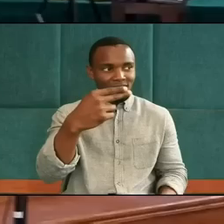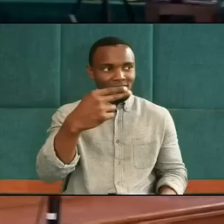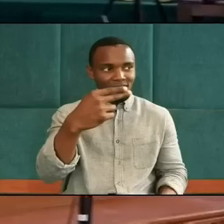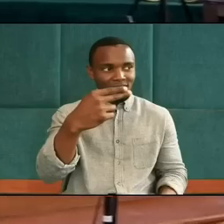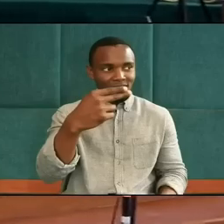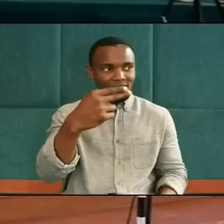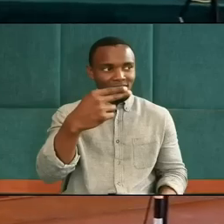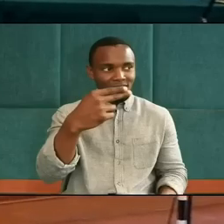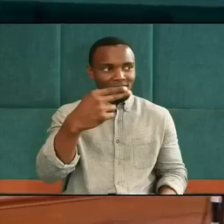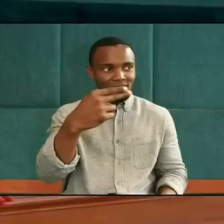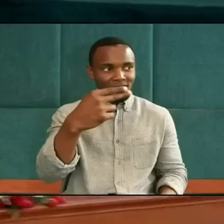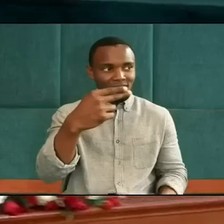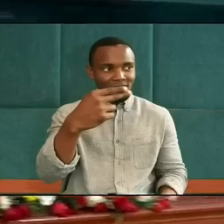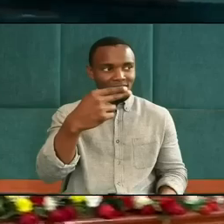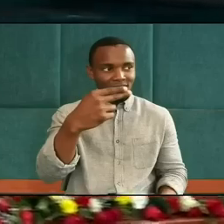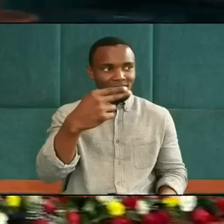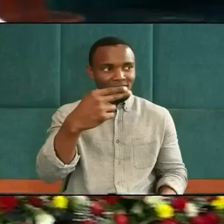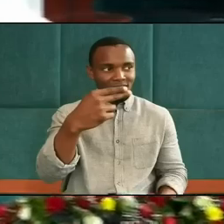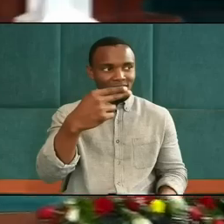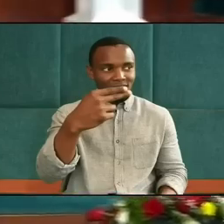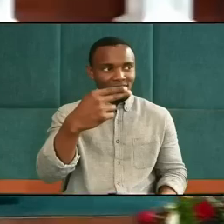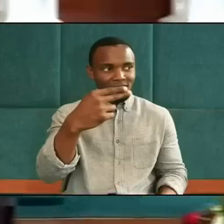at least the shadow